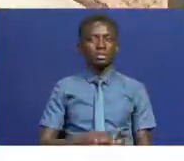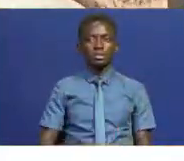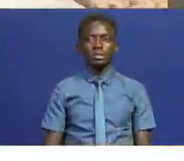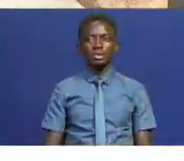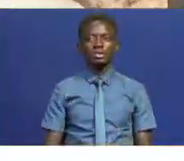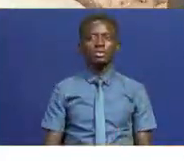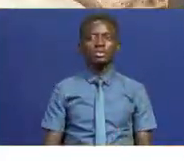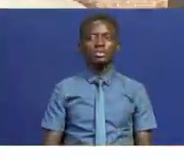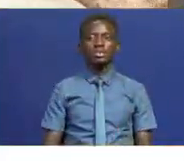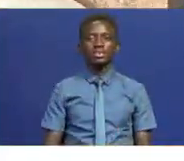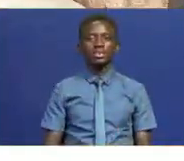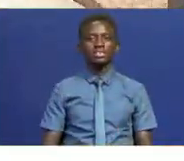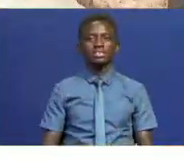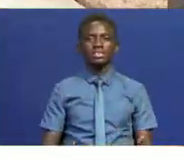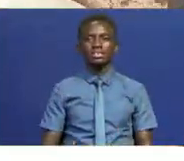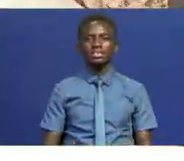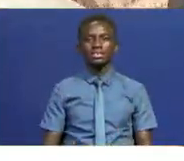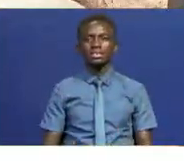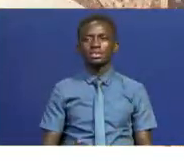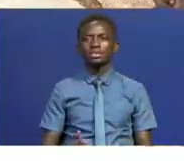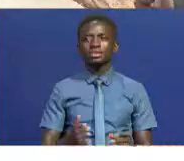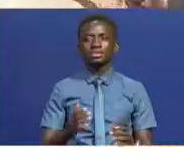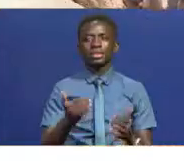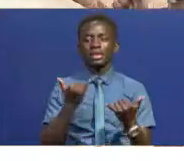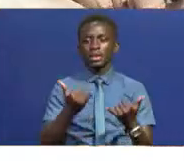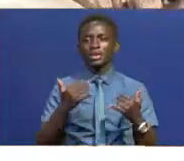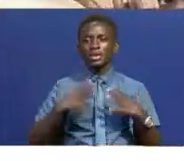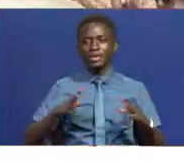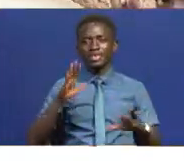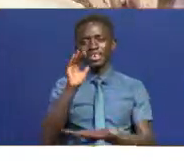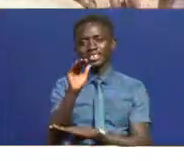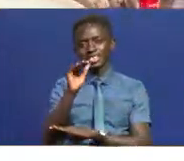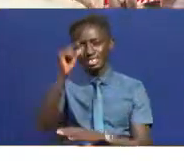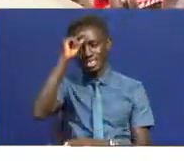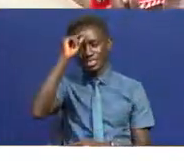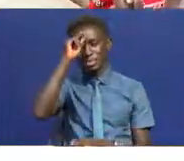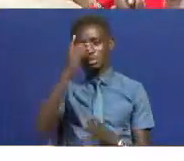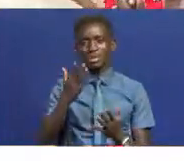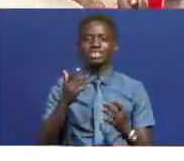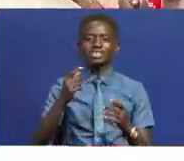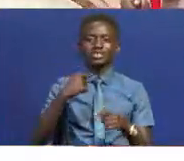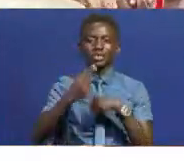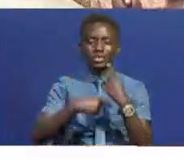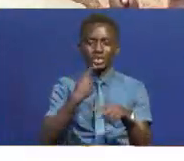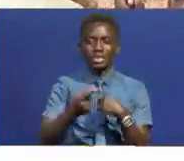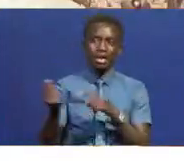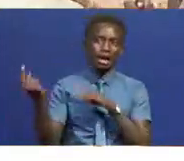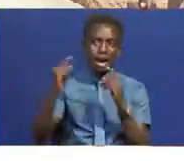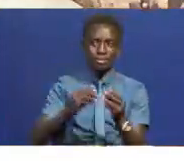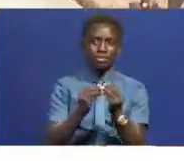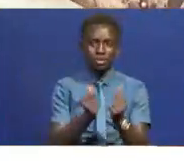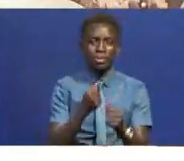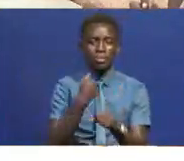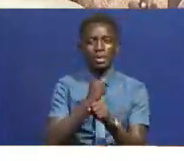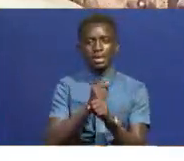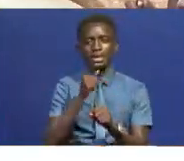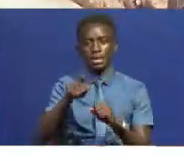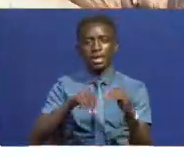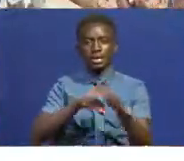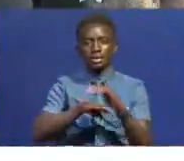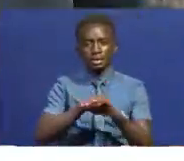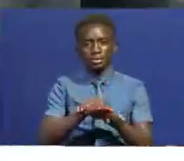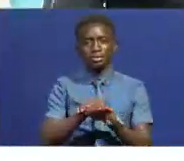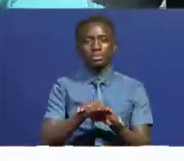to whenever it rains. The communities are now calling on the government to intervene to make the area more accessible.